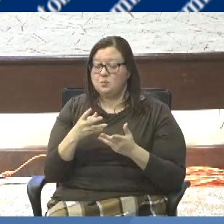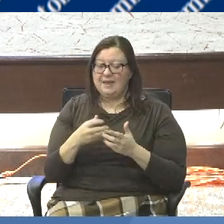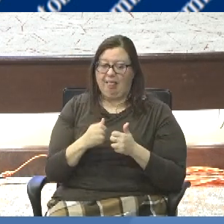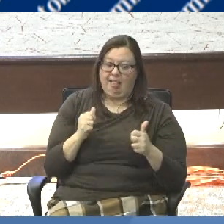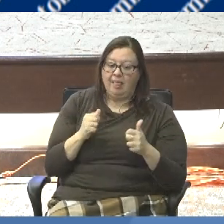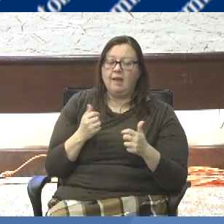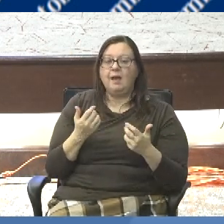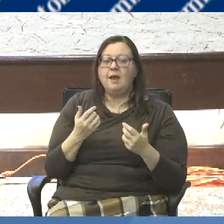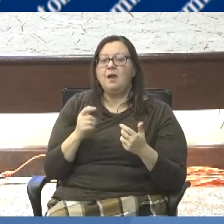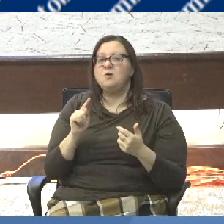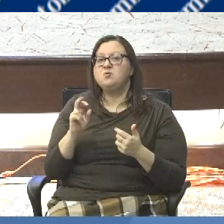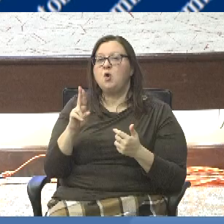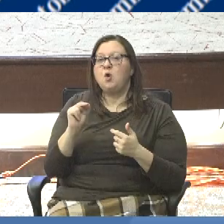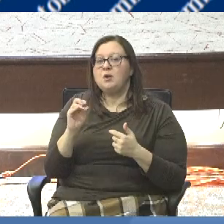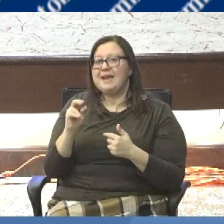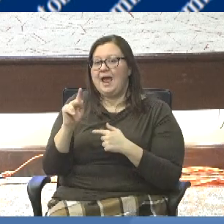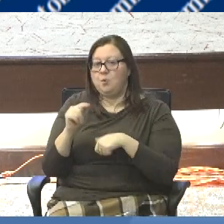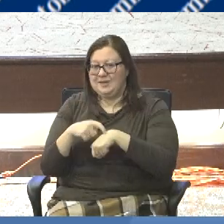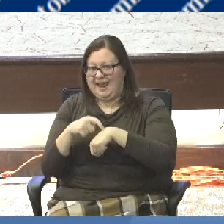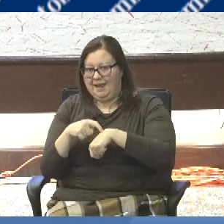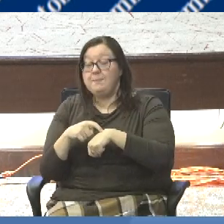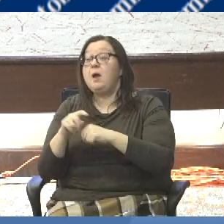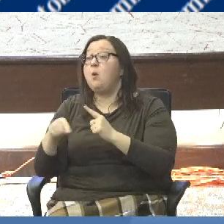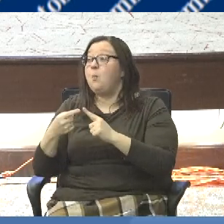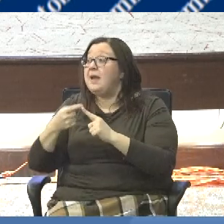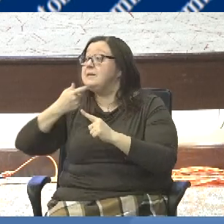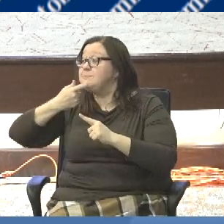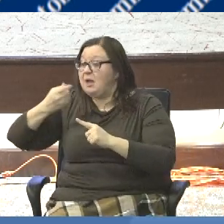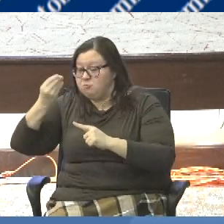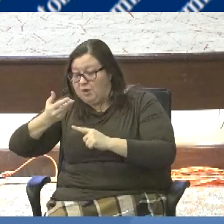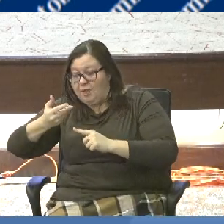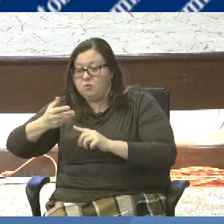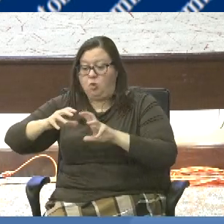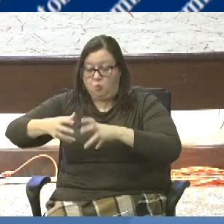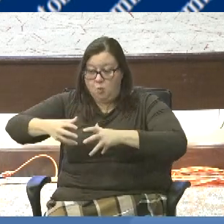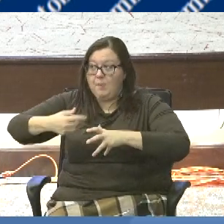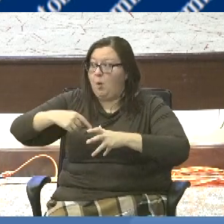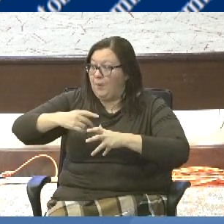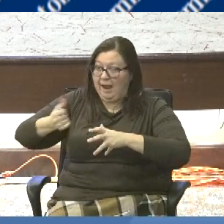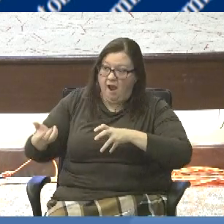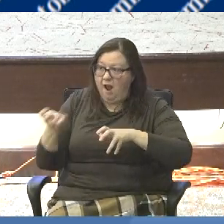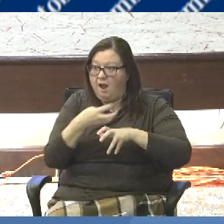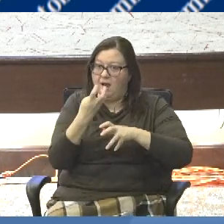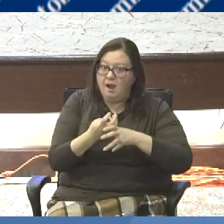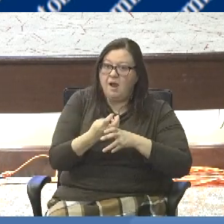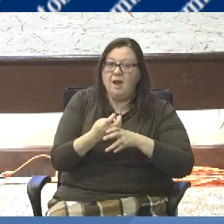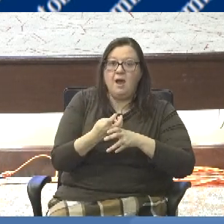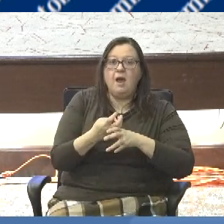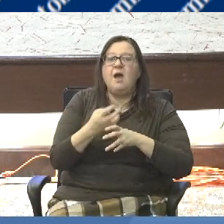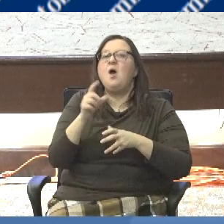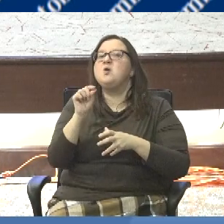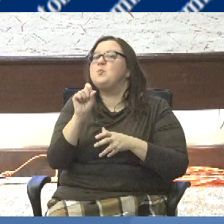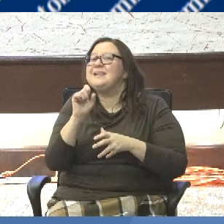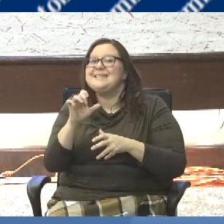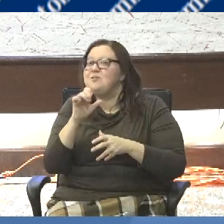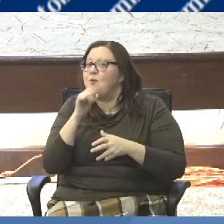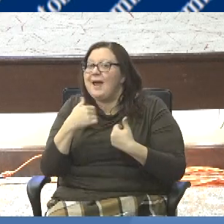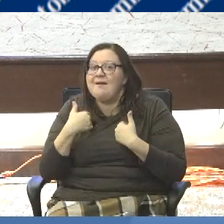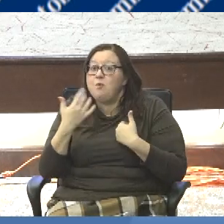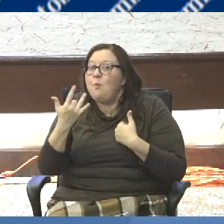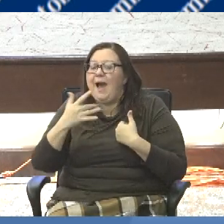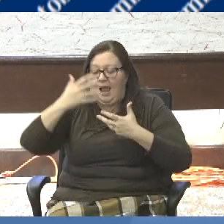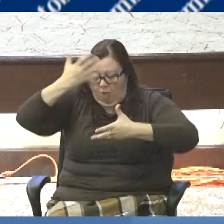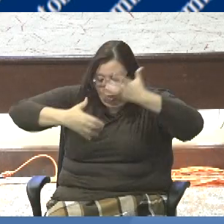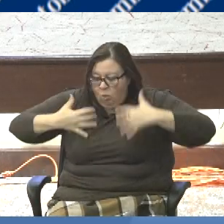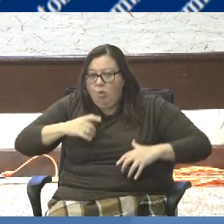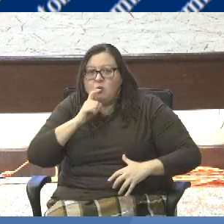turnout time from when the crew is notified by dispatch to when they get the truck moving. We lose 20 seconds because we don't have to put on our firefighting clothes. We can get on the truck